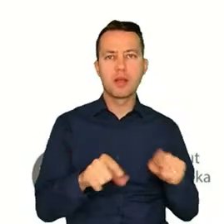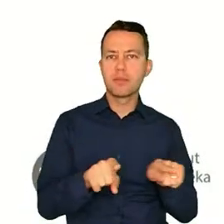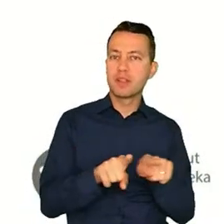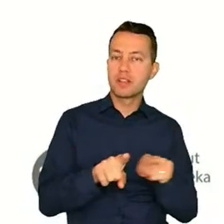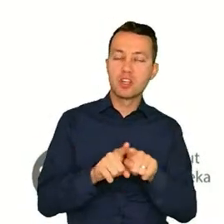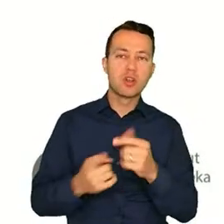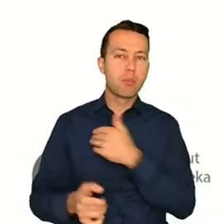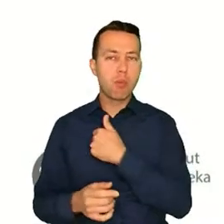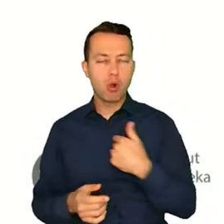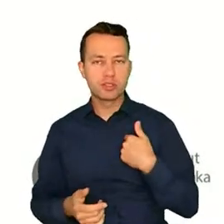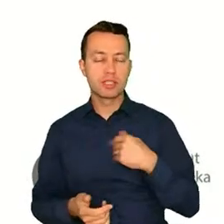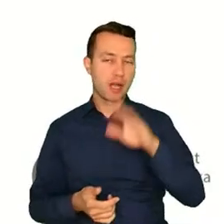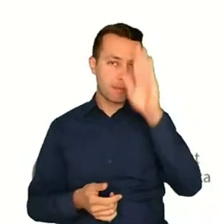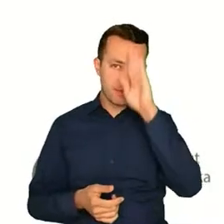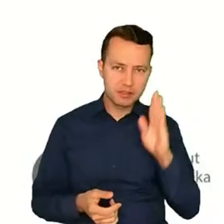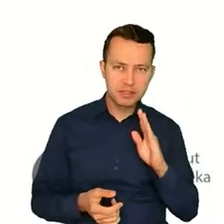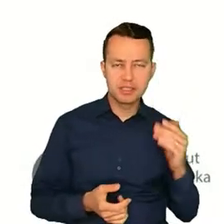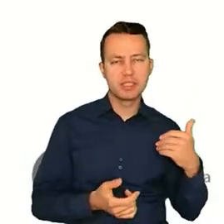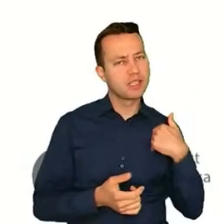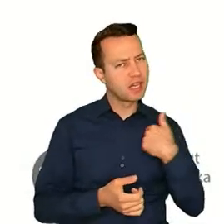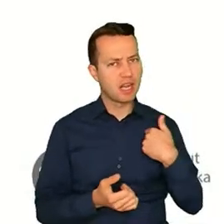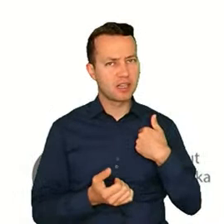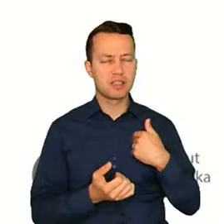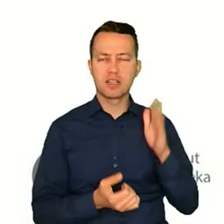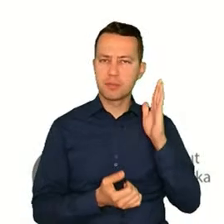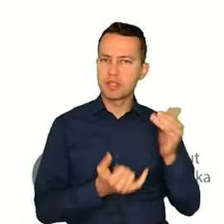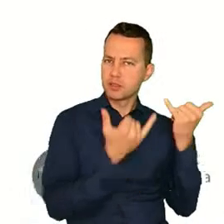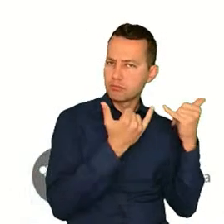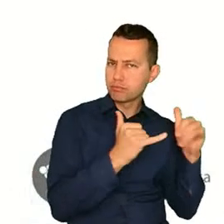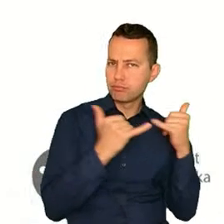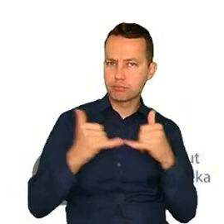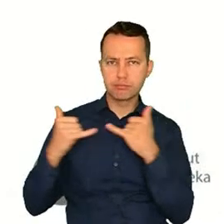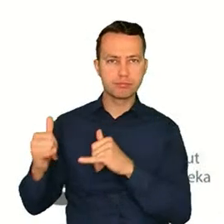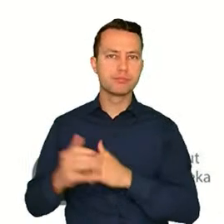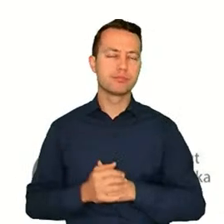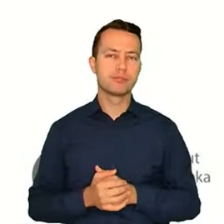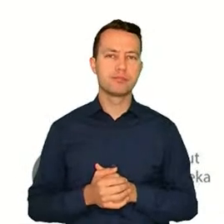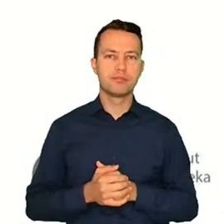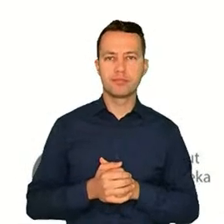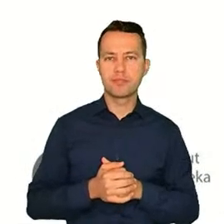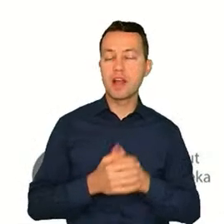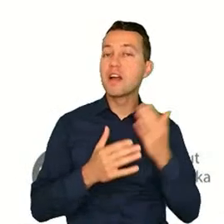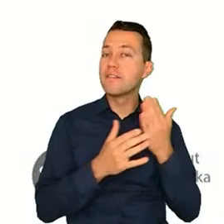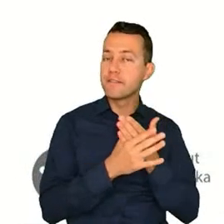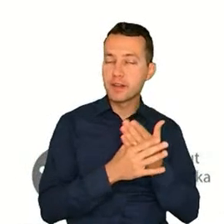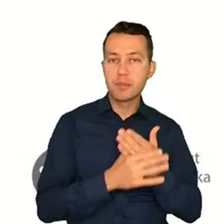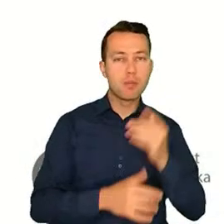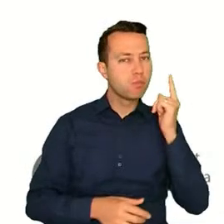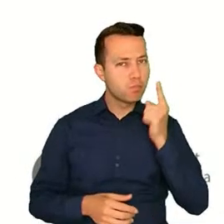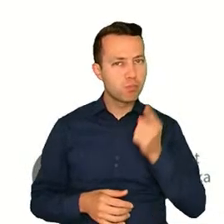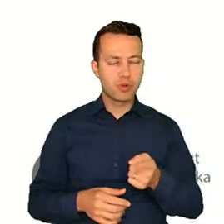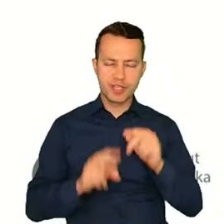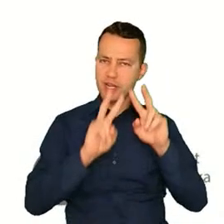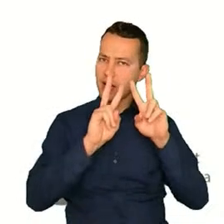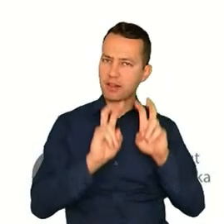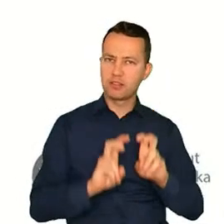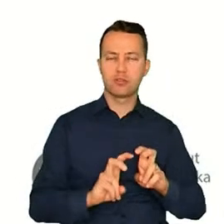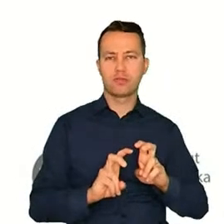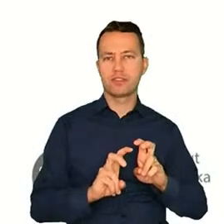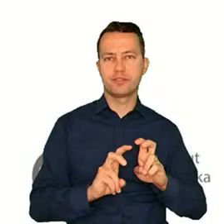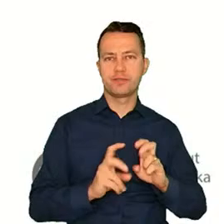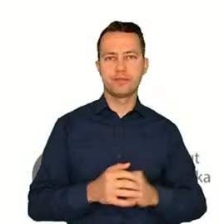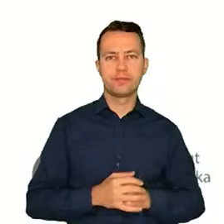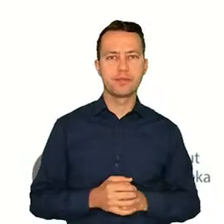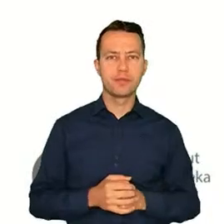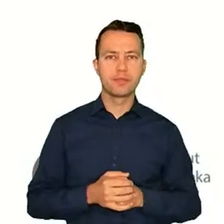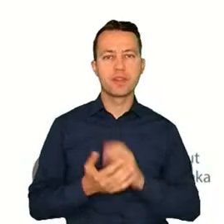Poland, in Brazil, or in Bangladesh. Well, this will all differ depending depending on the geographical location, and the enterprise